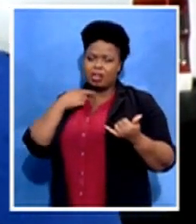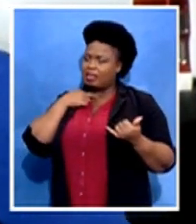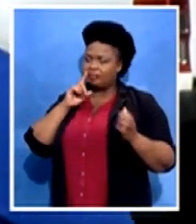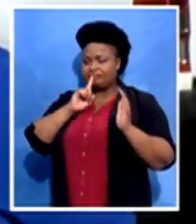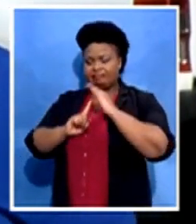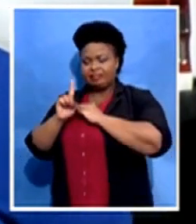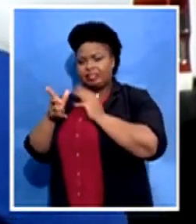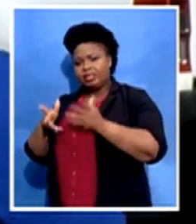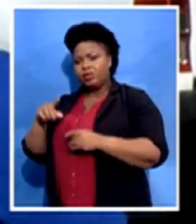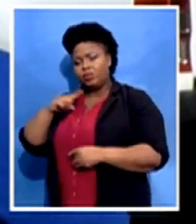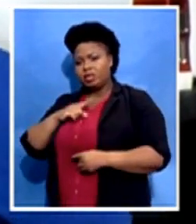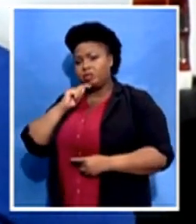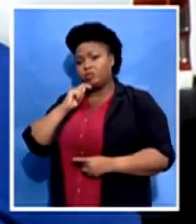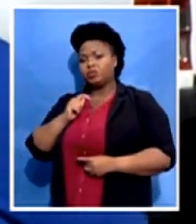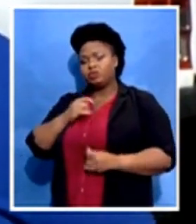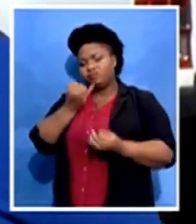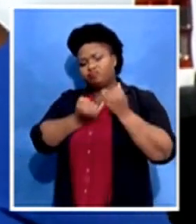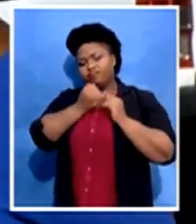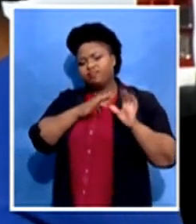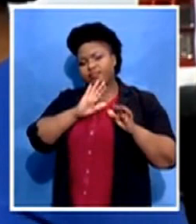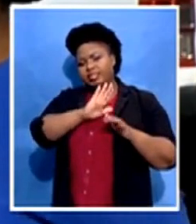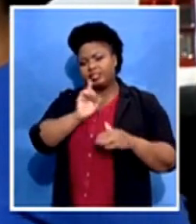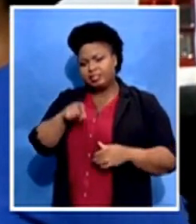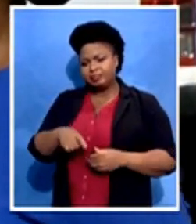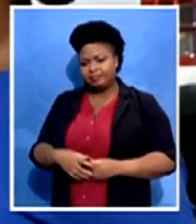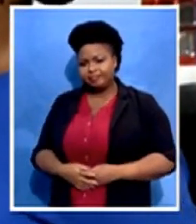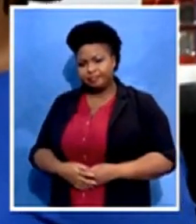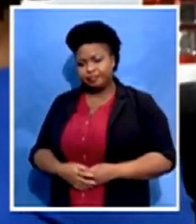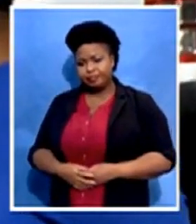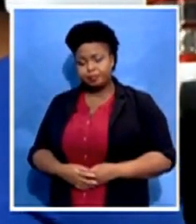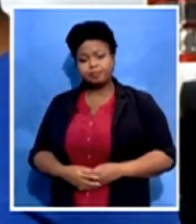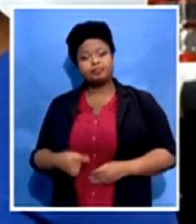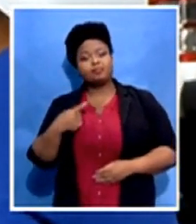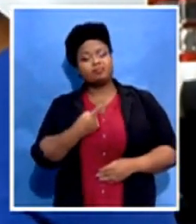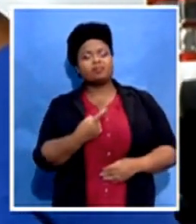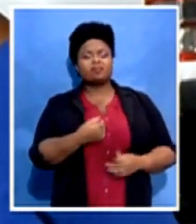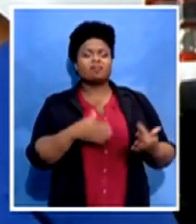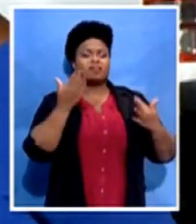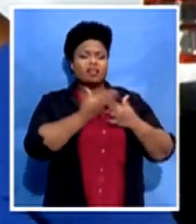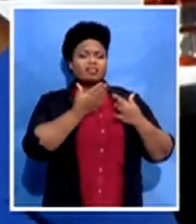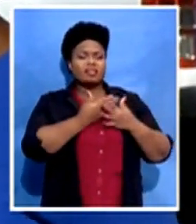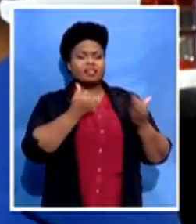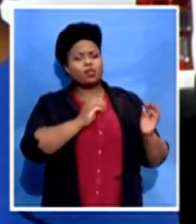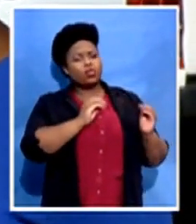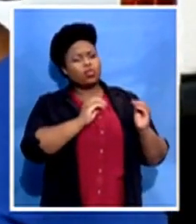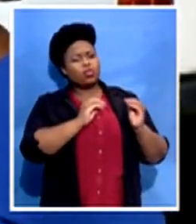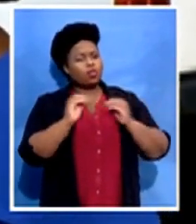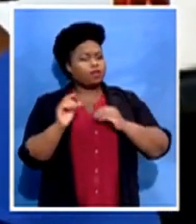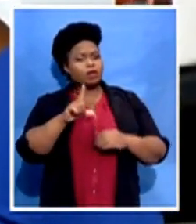isolation. Speaking about this case, it has dragged on for quite a while. Yes. What makes you so confident now